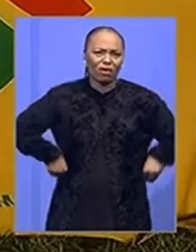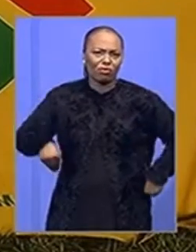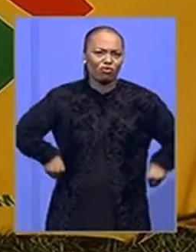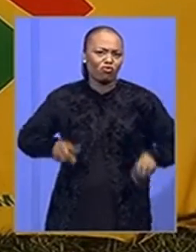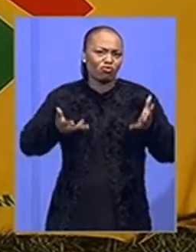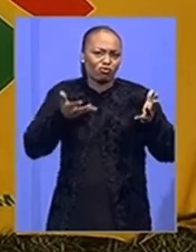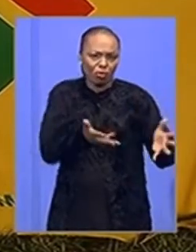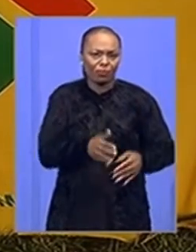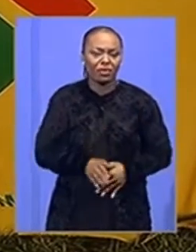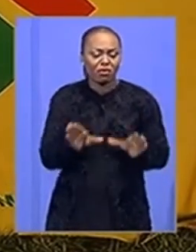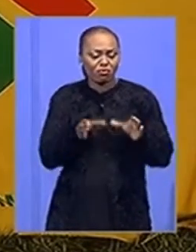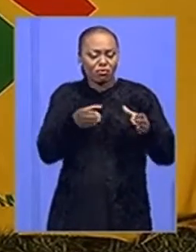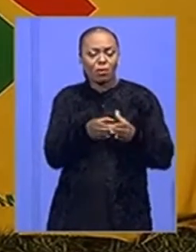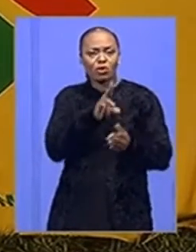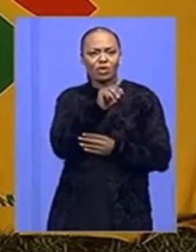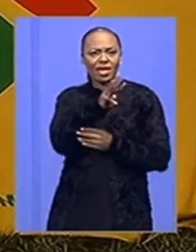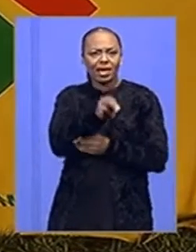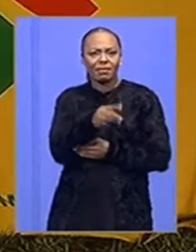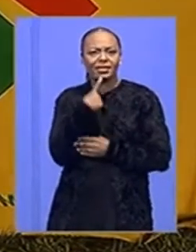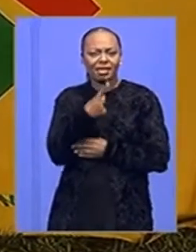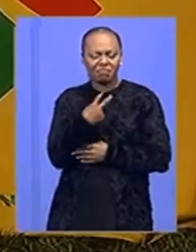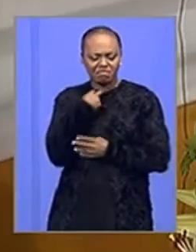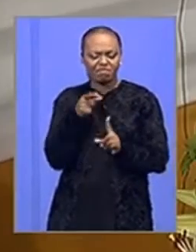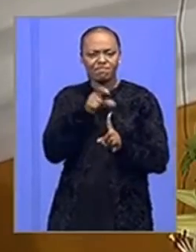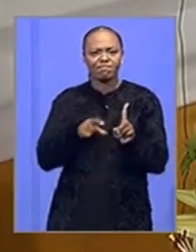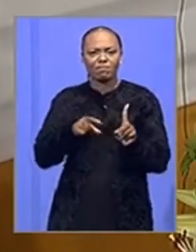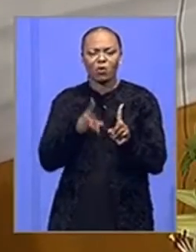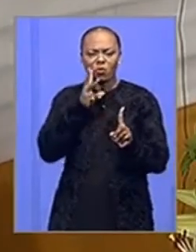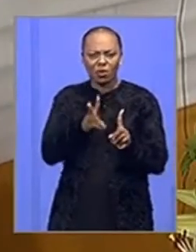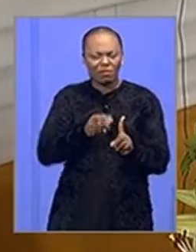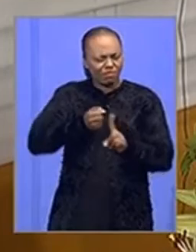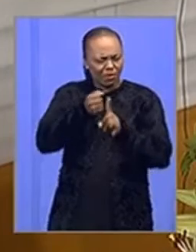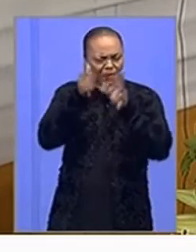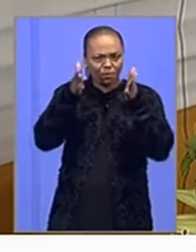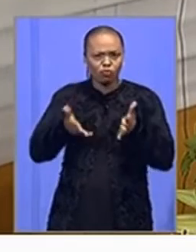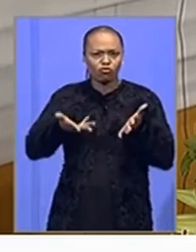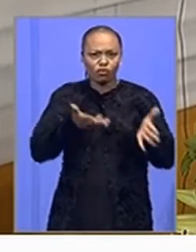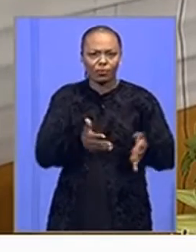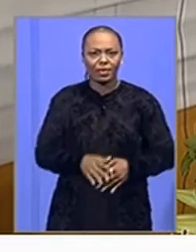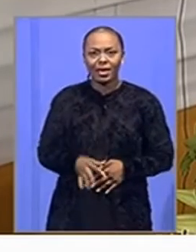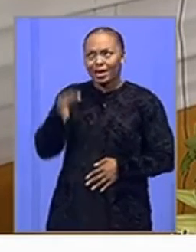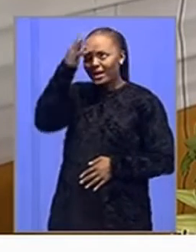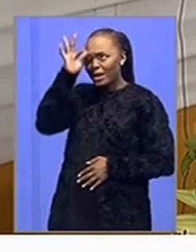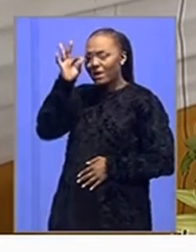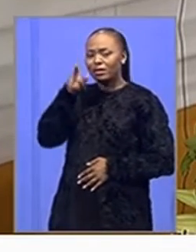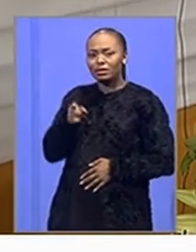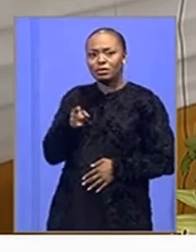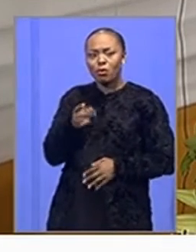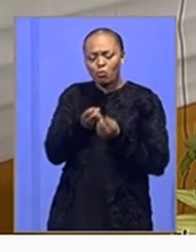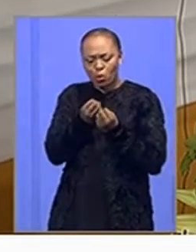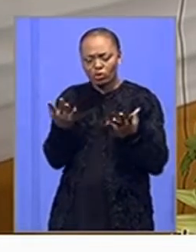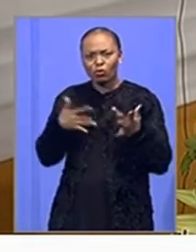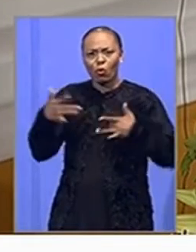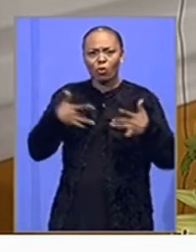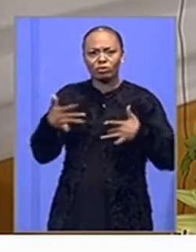habo UDM o re o lahlehetswe ke mampudi. Good governance and civil order were matters of great concern for